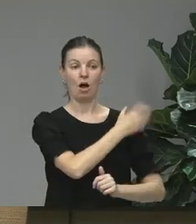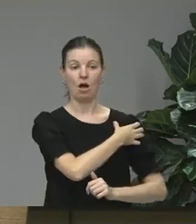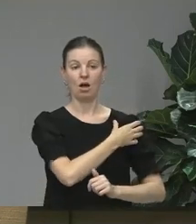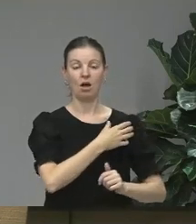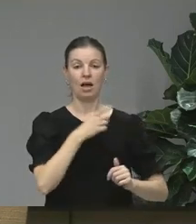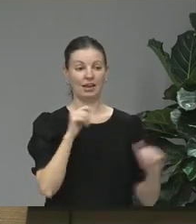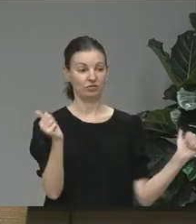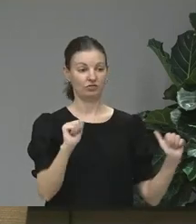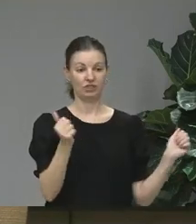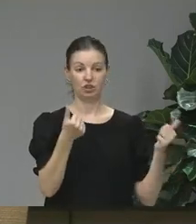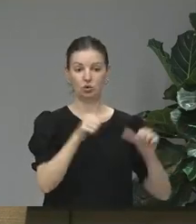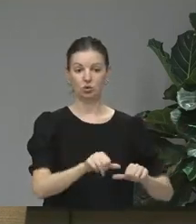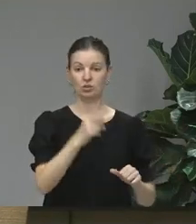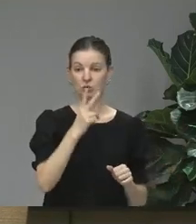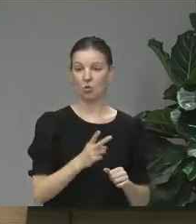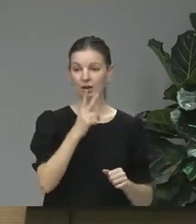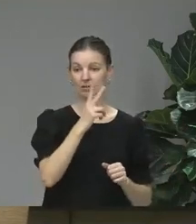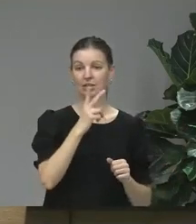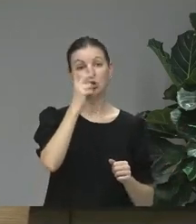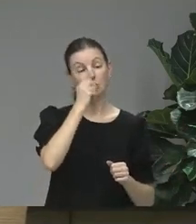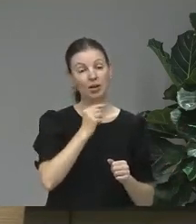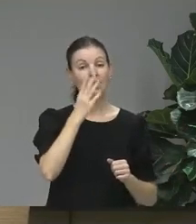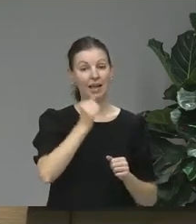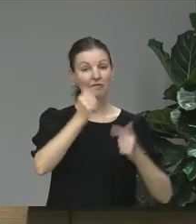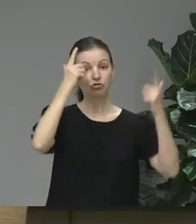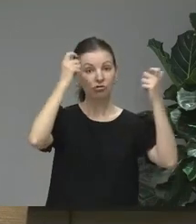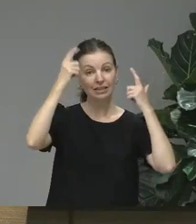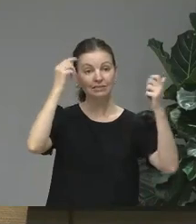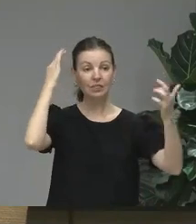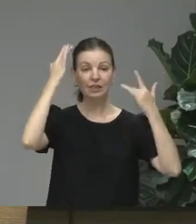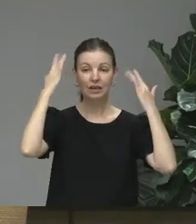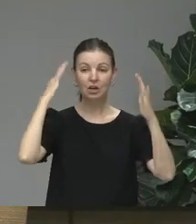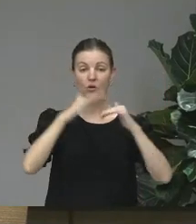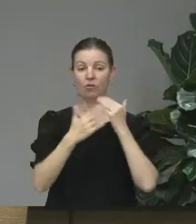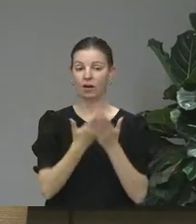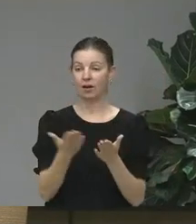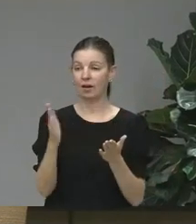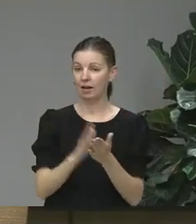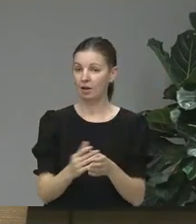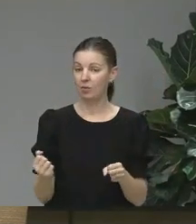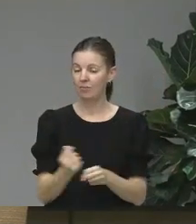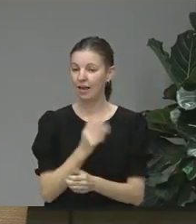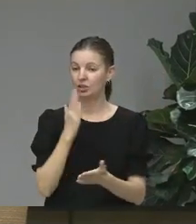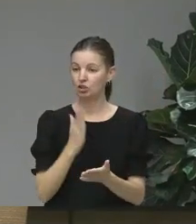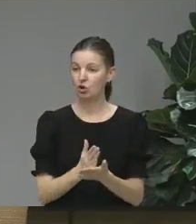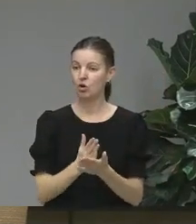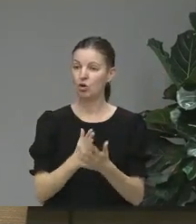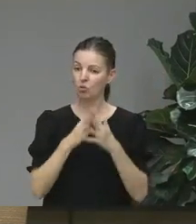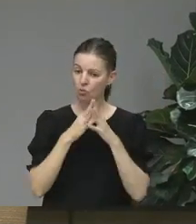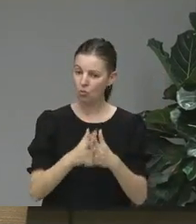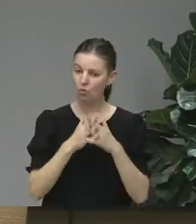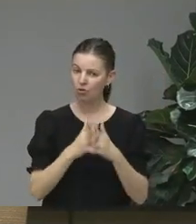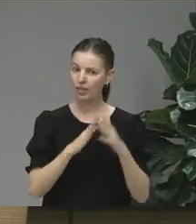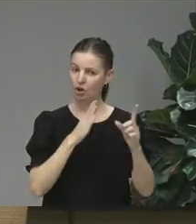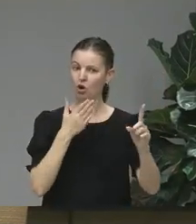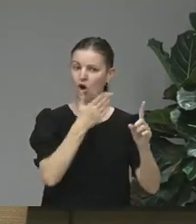it twice. So you can have creative thinking about how you ensure that very worthy goals are